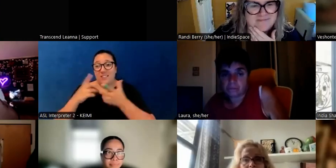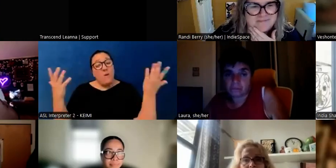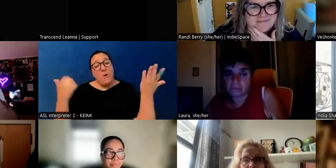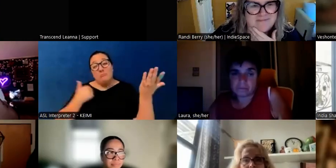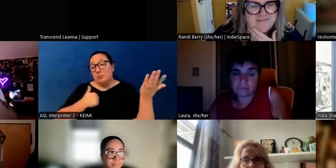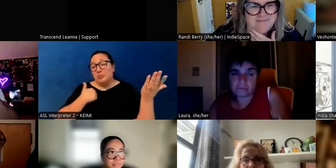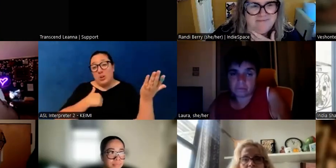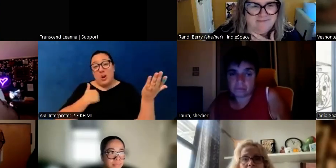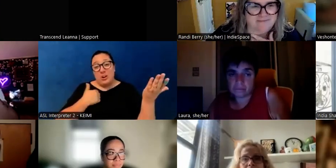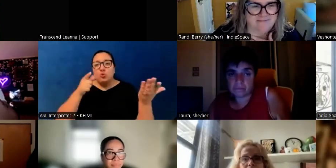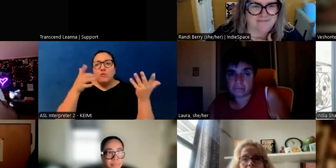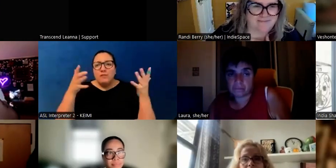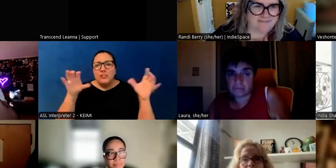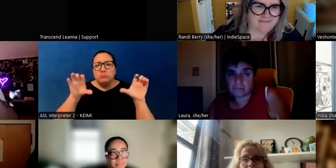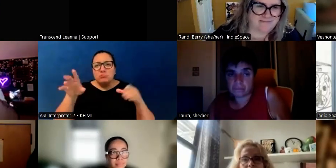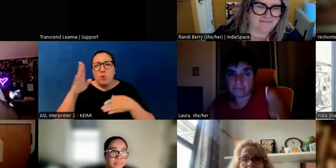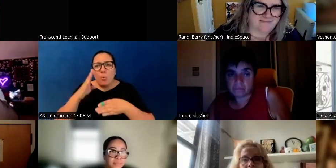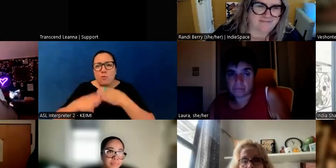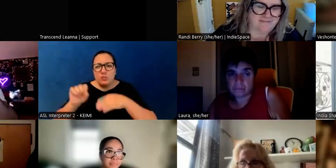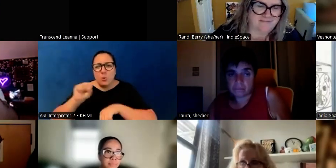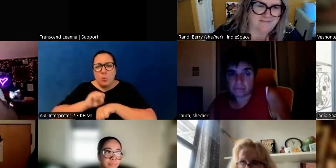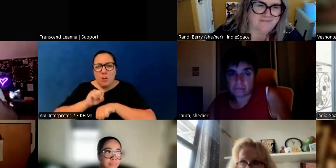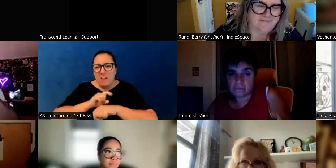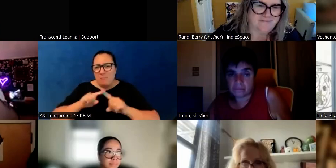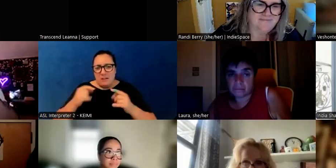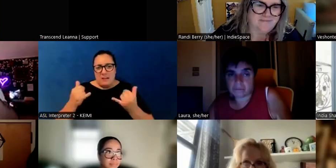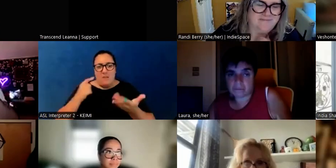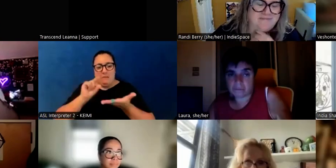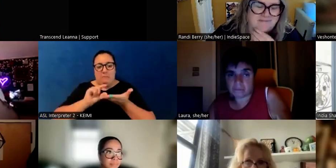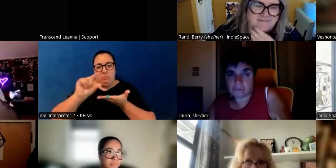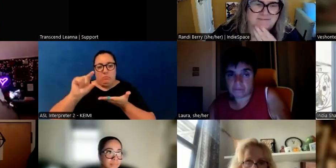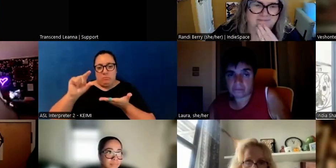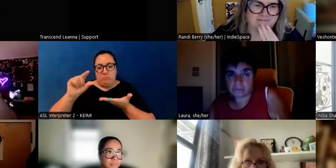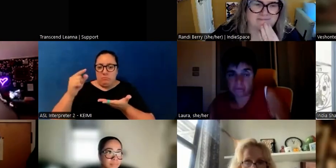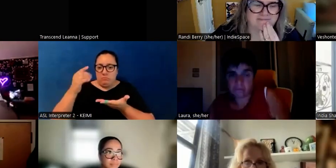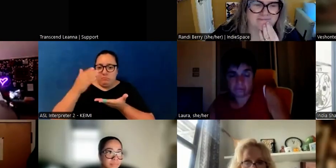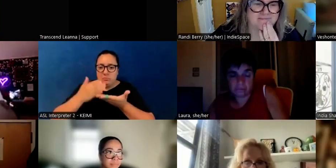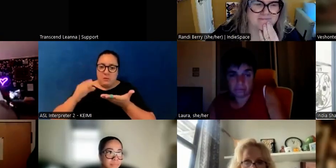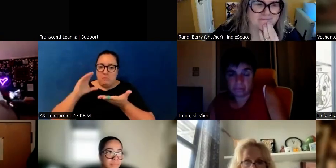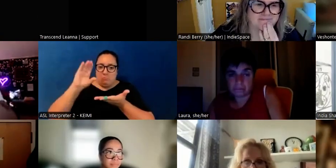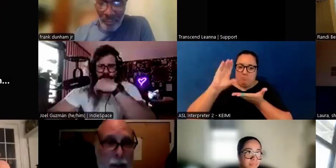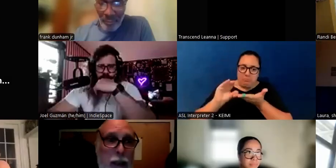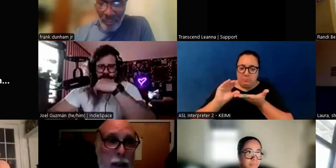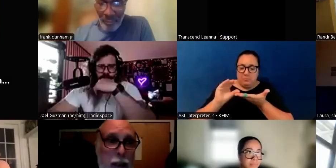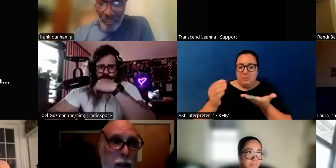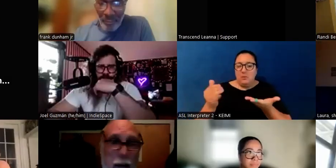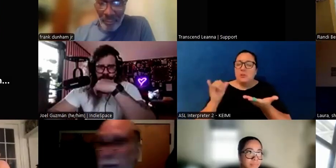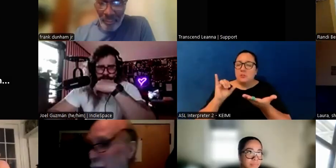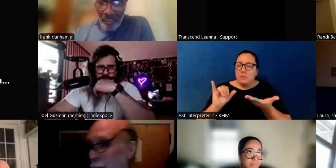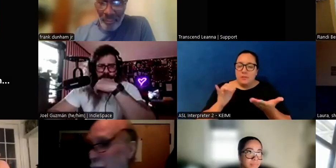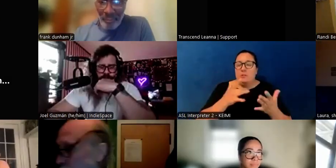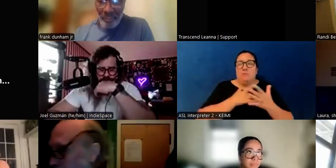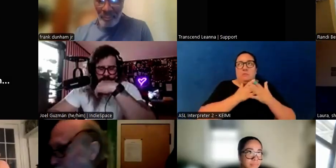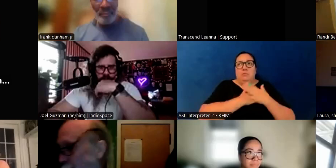much after you've done all your work. So I'm good. That's resonated very much with me. Wage theft. Thank